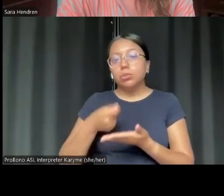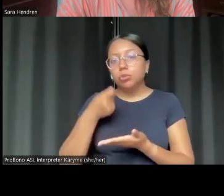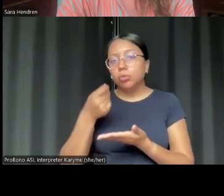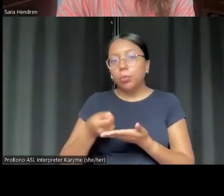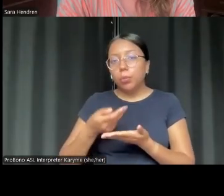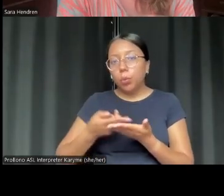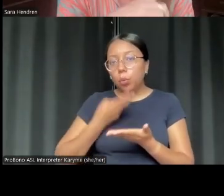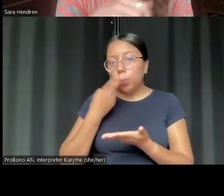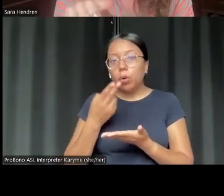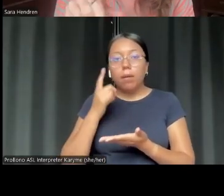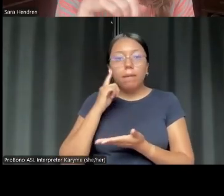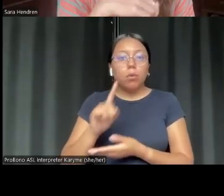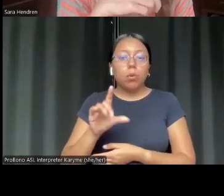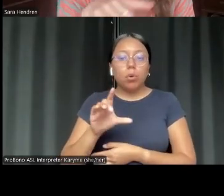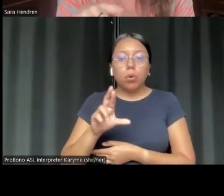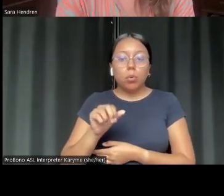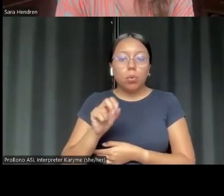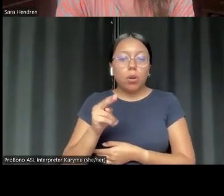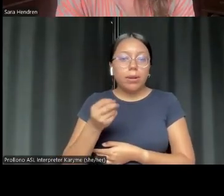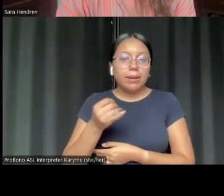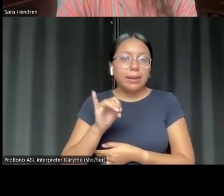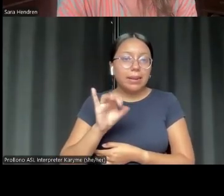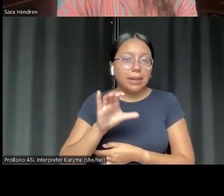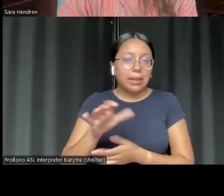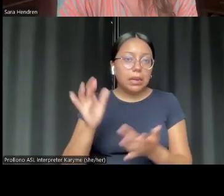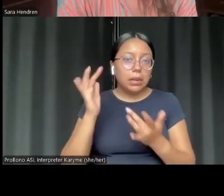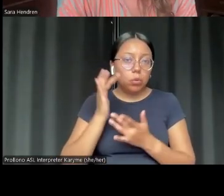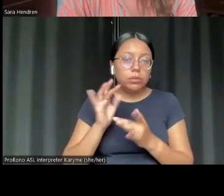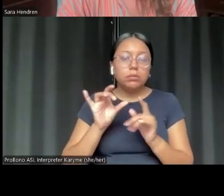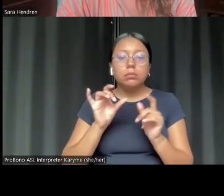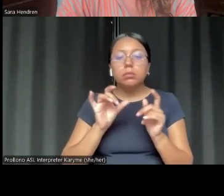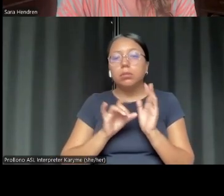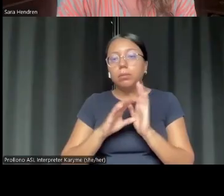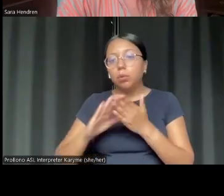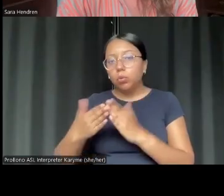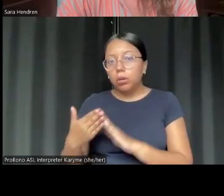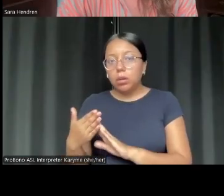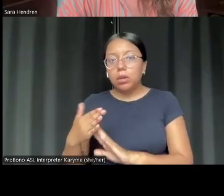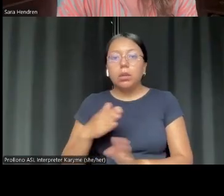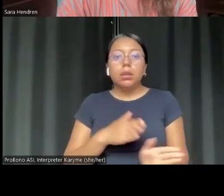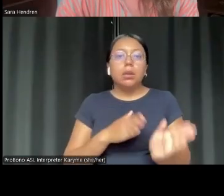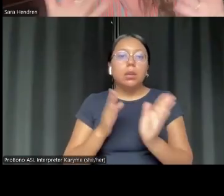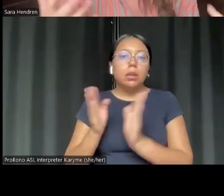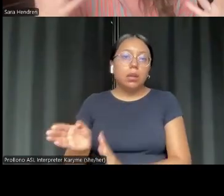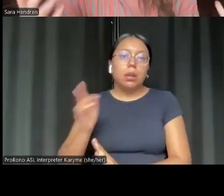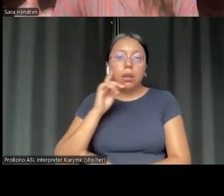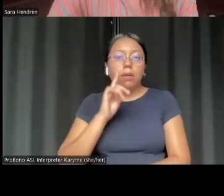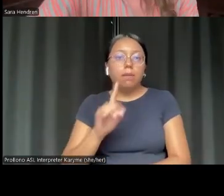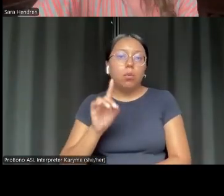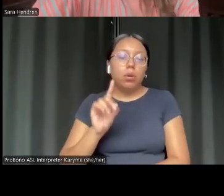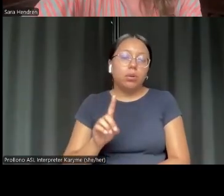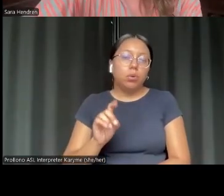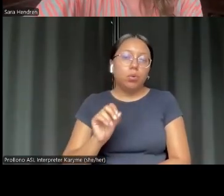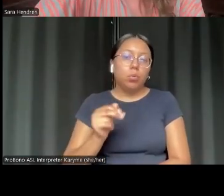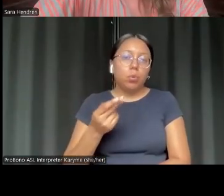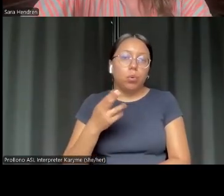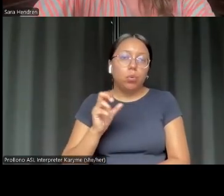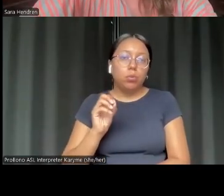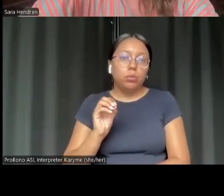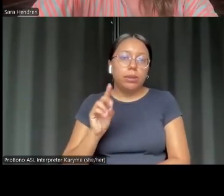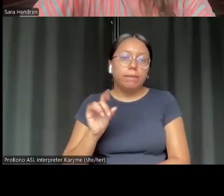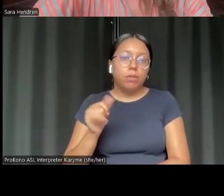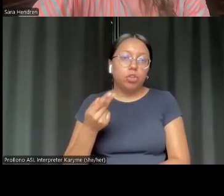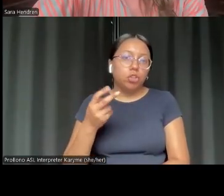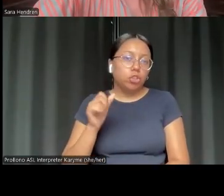illness community, the infinity symbol horizontally for neurodivergence and so on. So plenty of people, and we can talk about this, have